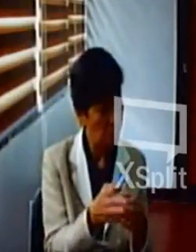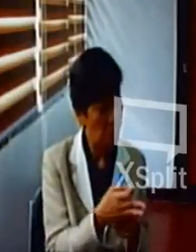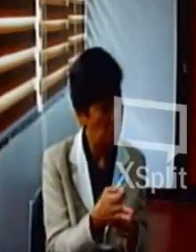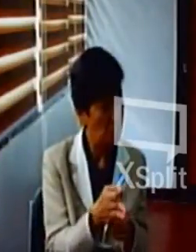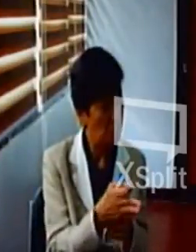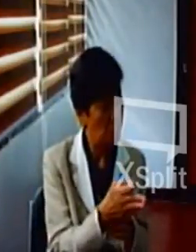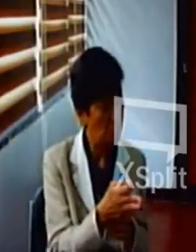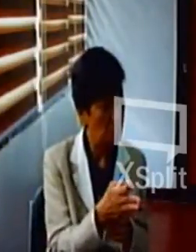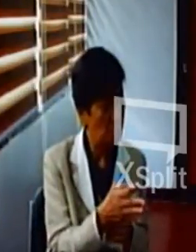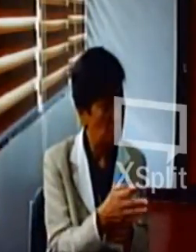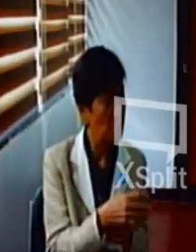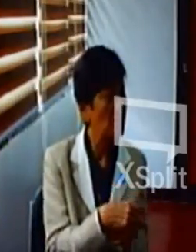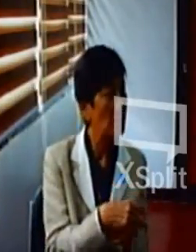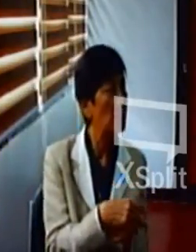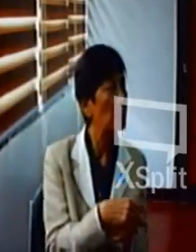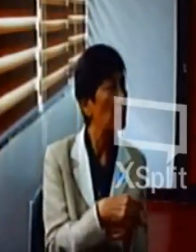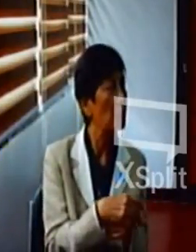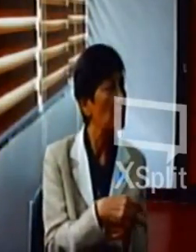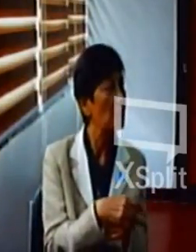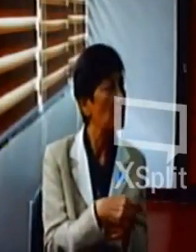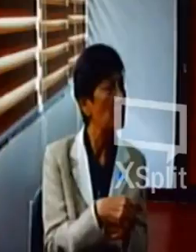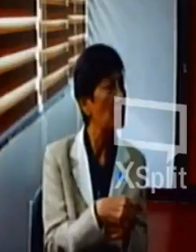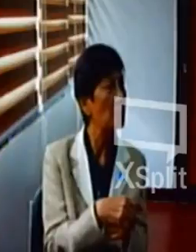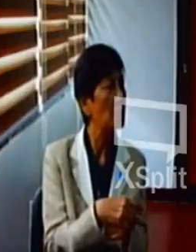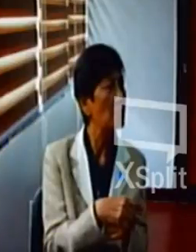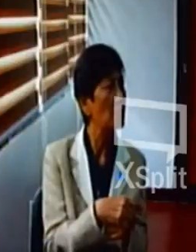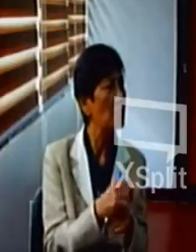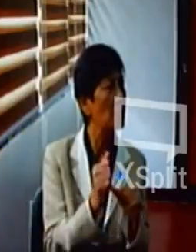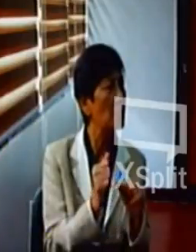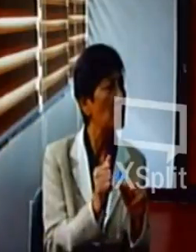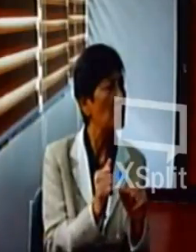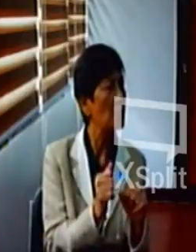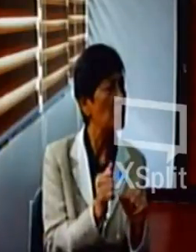the climate change impacts on the fisheries, is